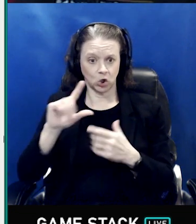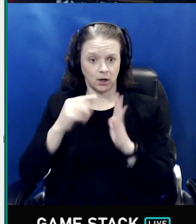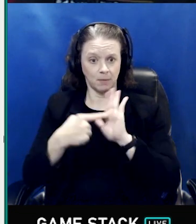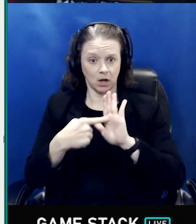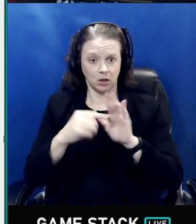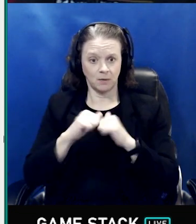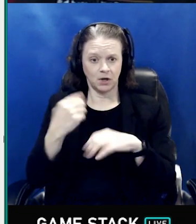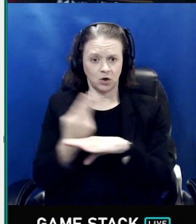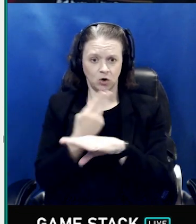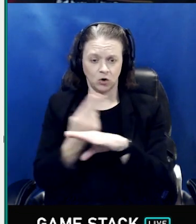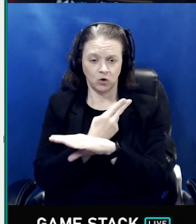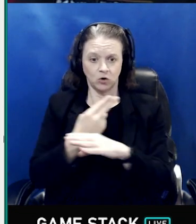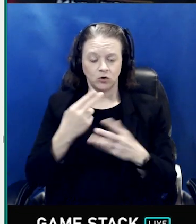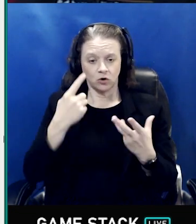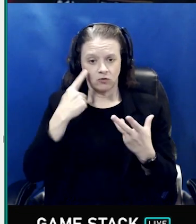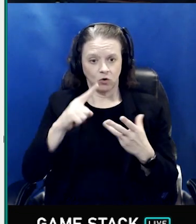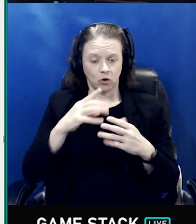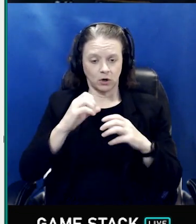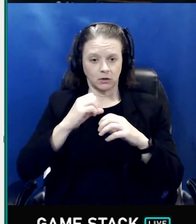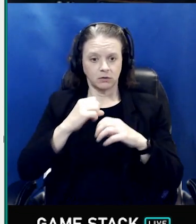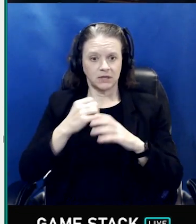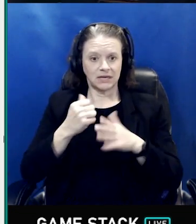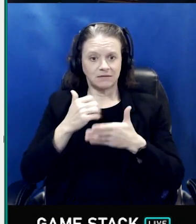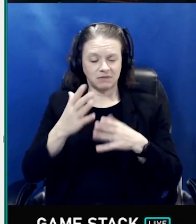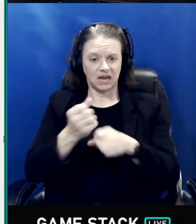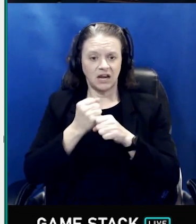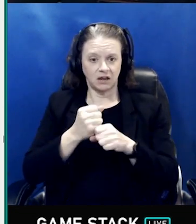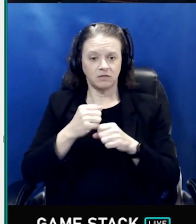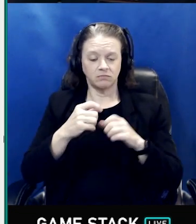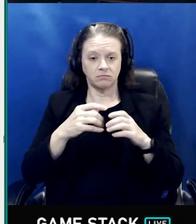to get better rendering in physical engine.